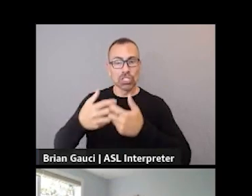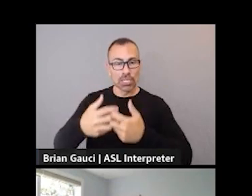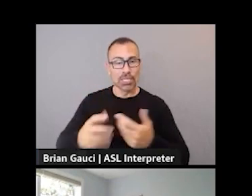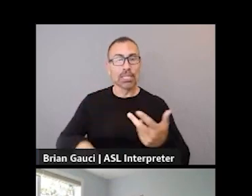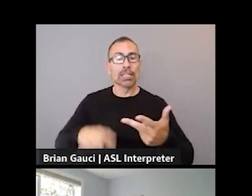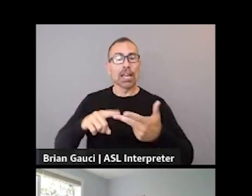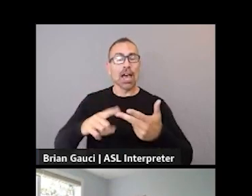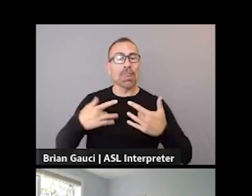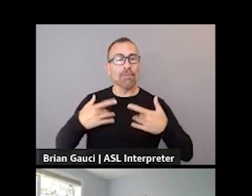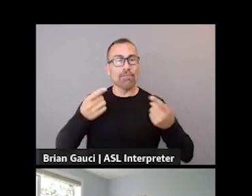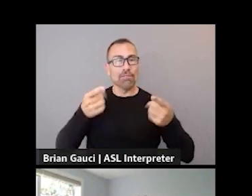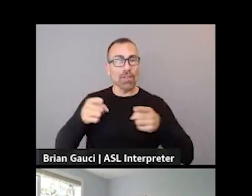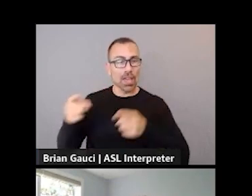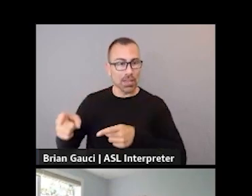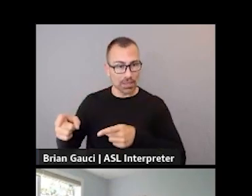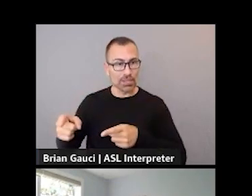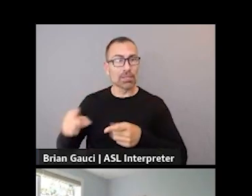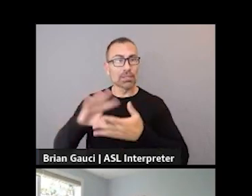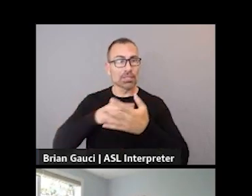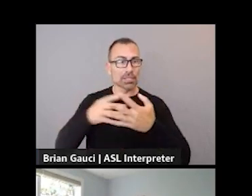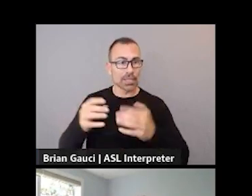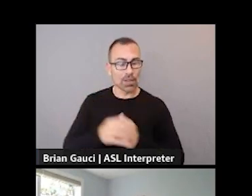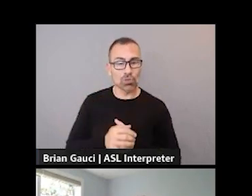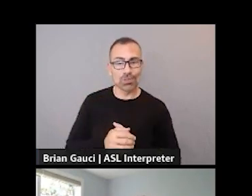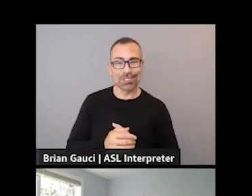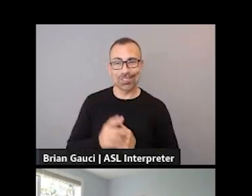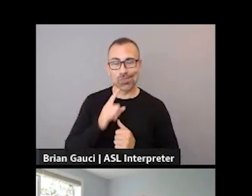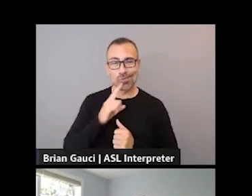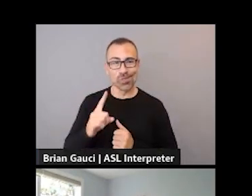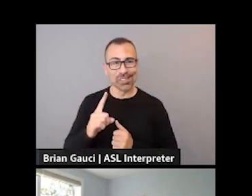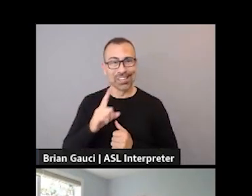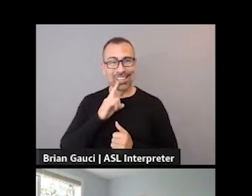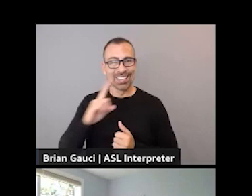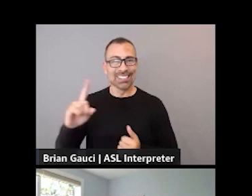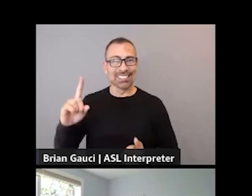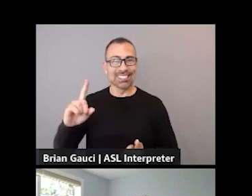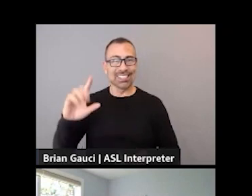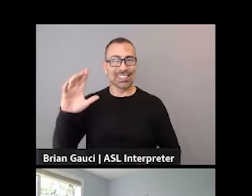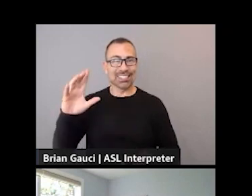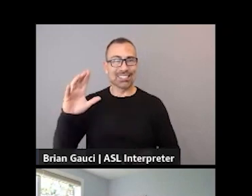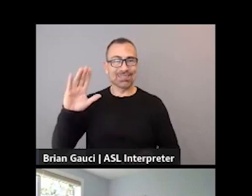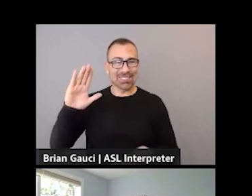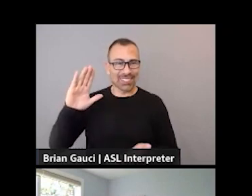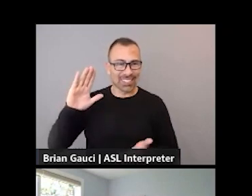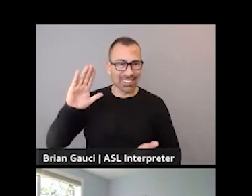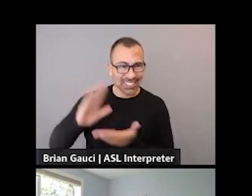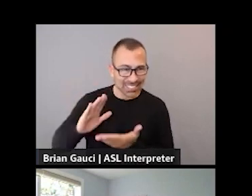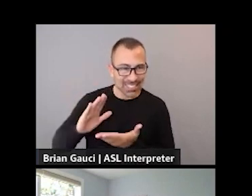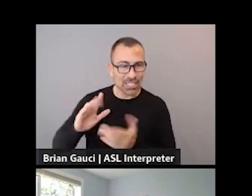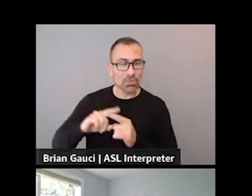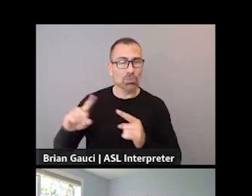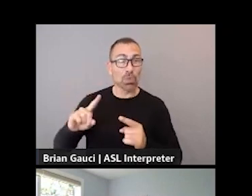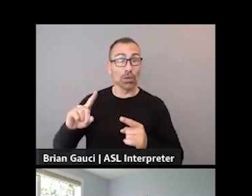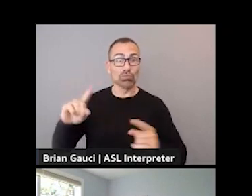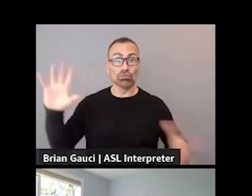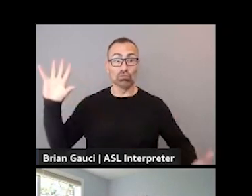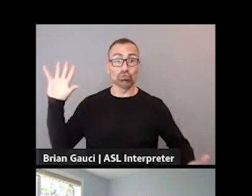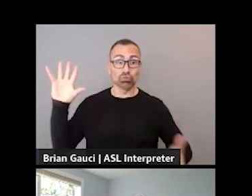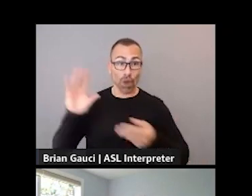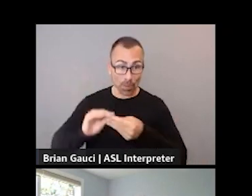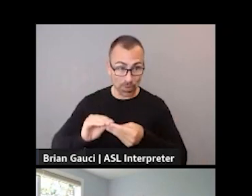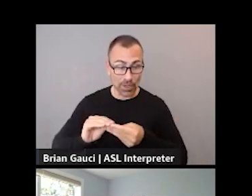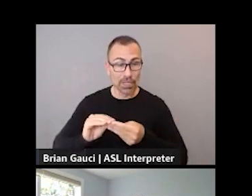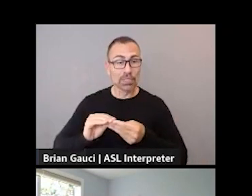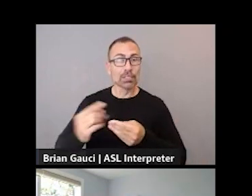basically this condensed but comprehensive backend for these two mobile applications.